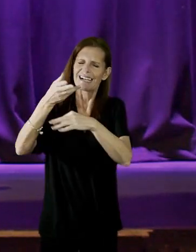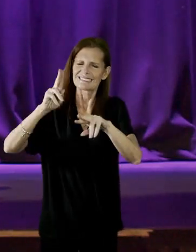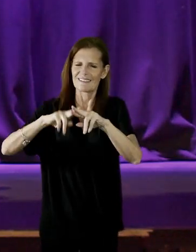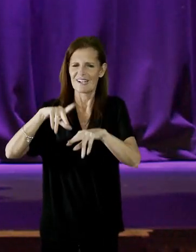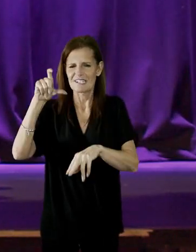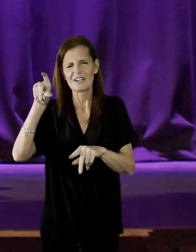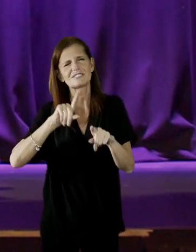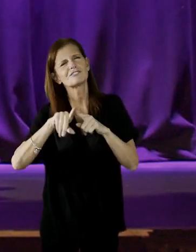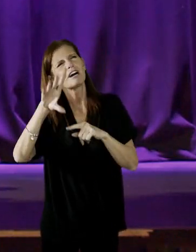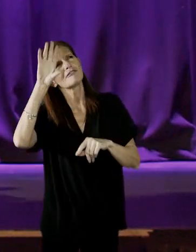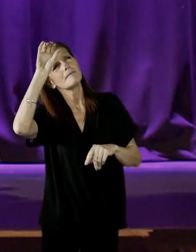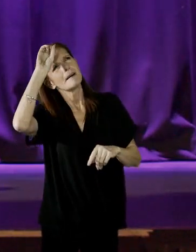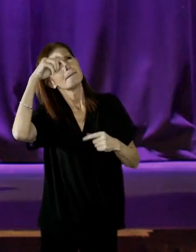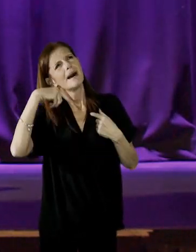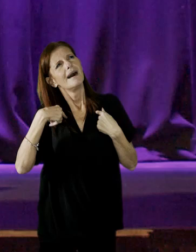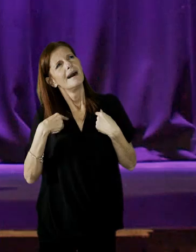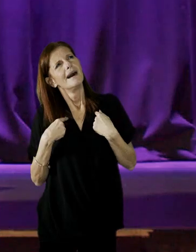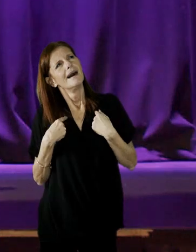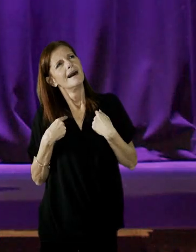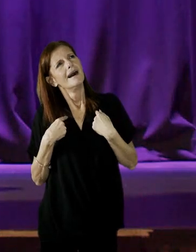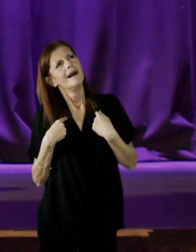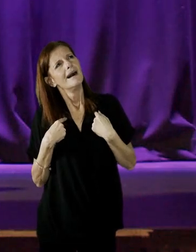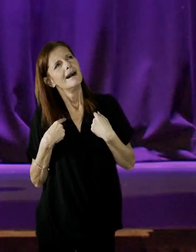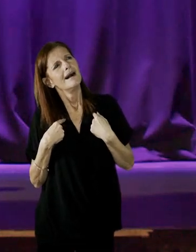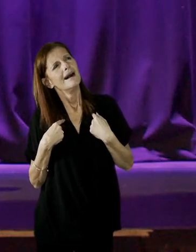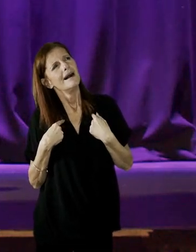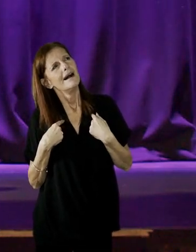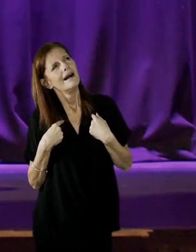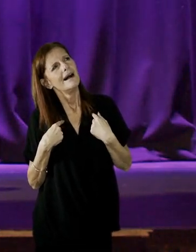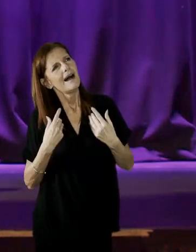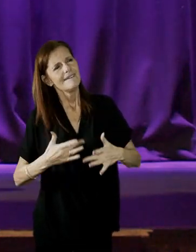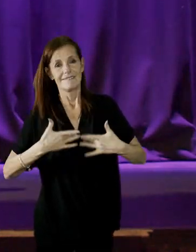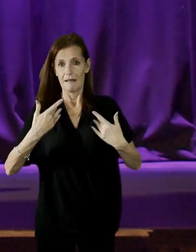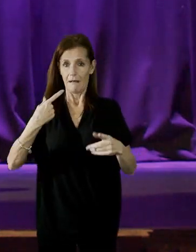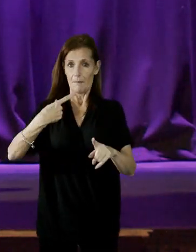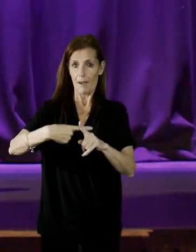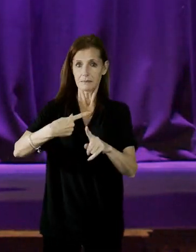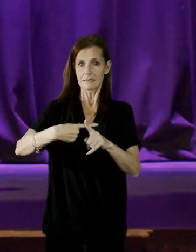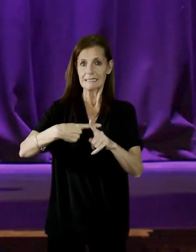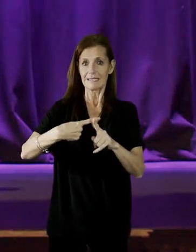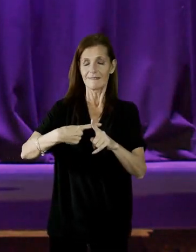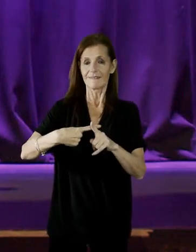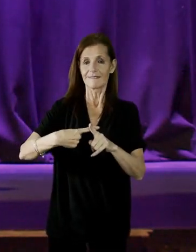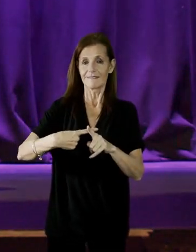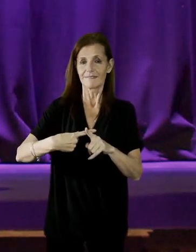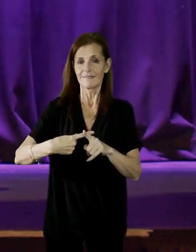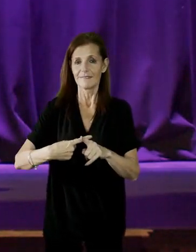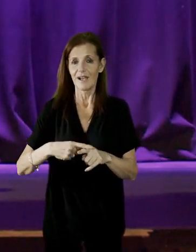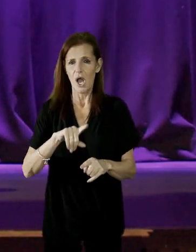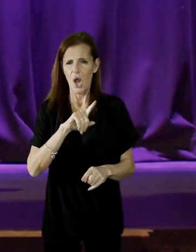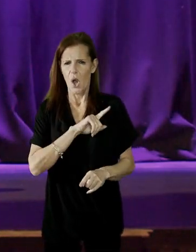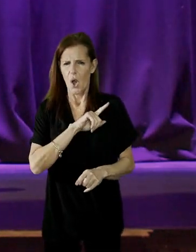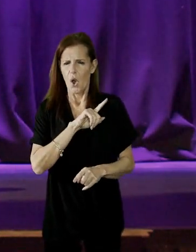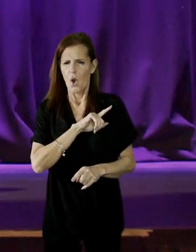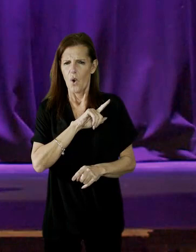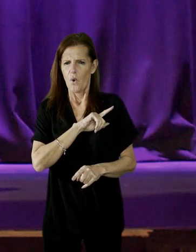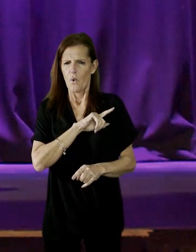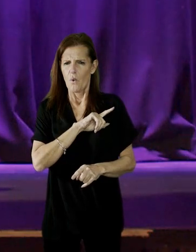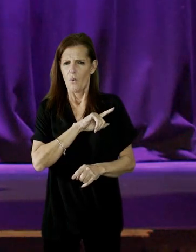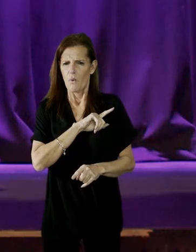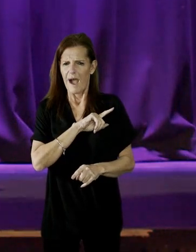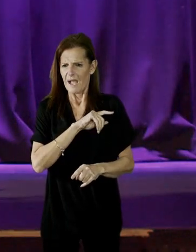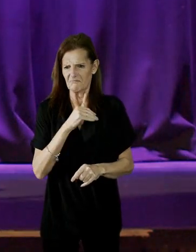that I've had a sort of really positive experience about my disability because I don't think we have those enough.